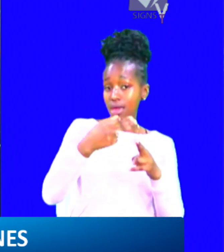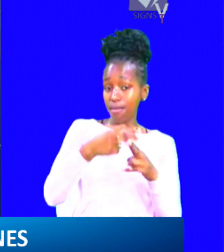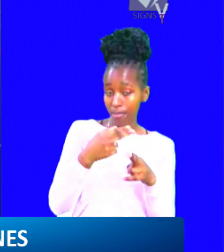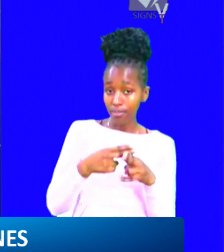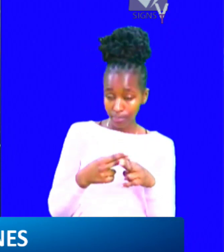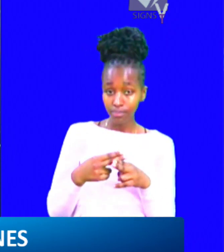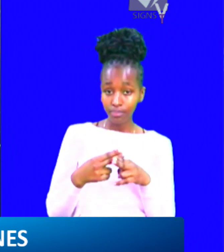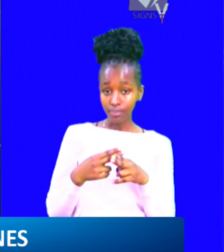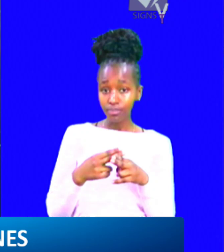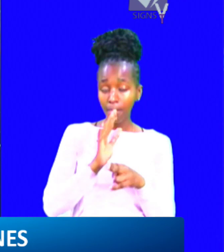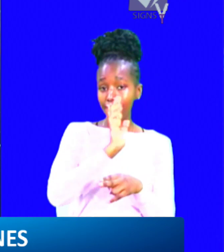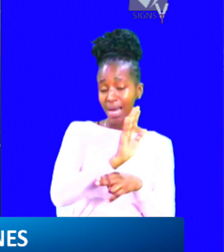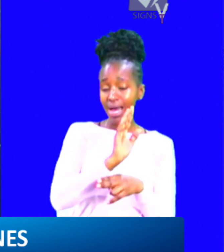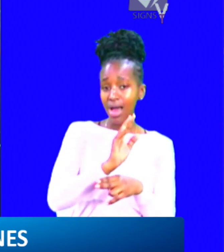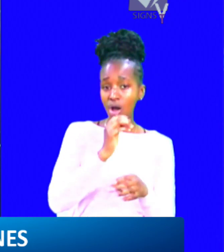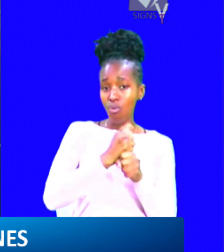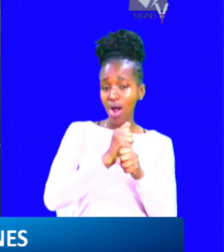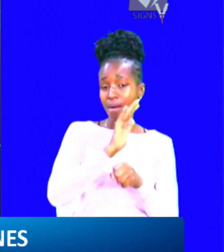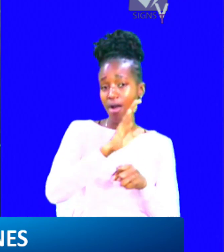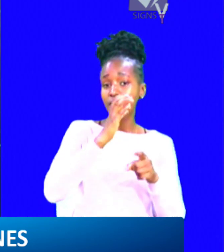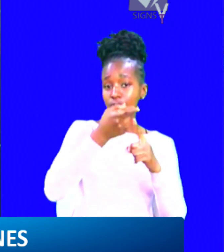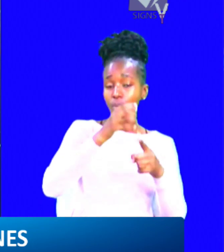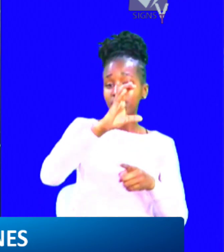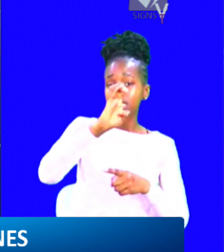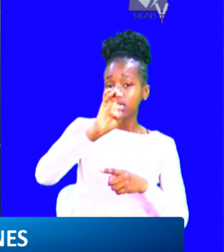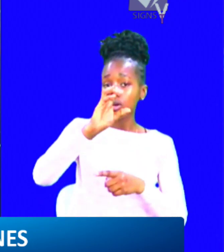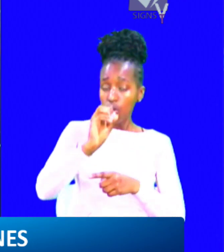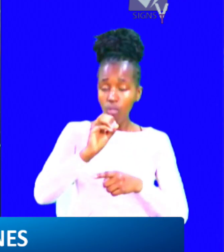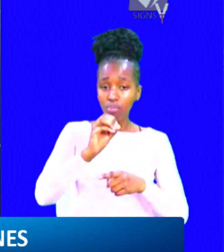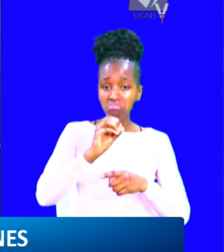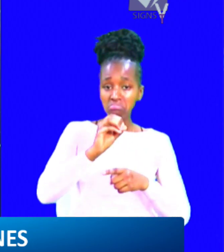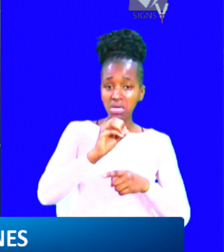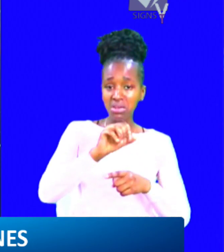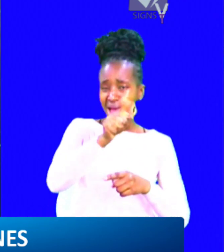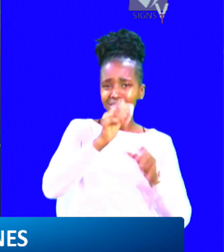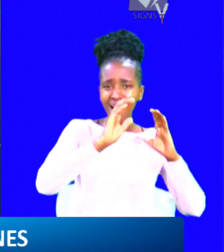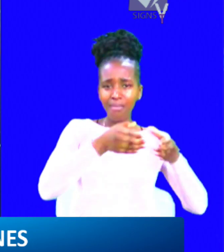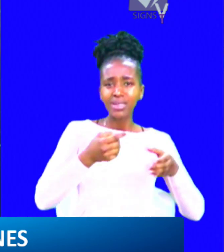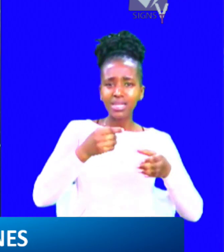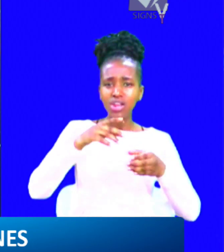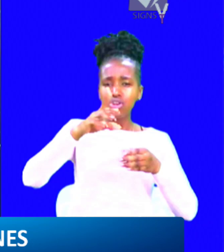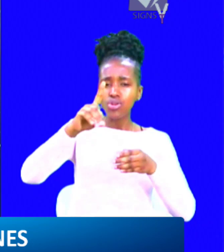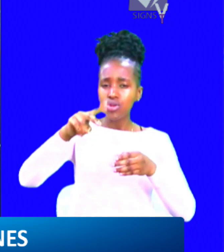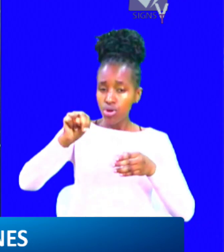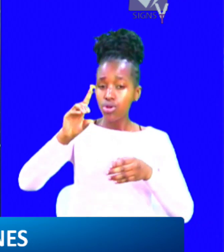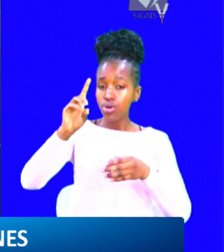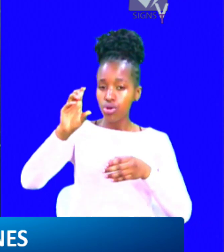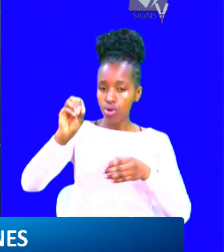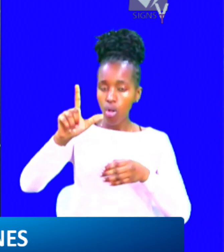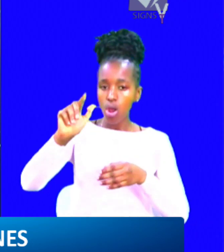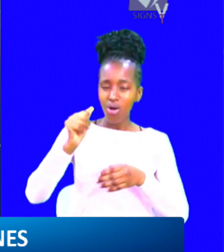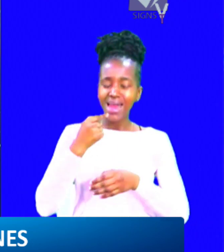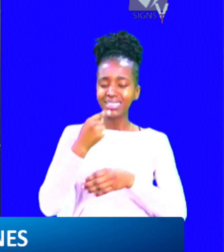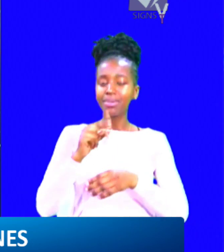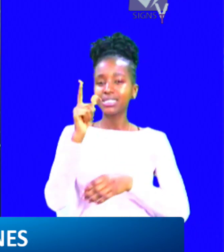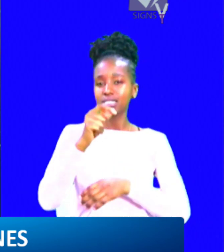Bridget Connect Consultancy CEO Bob Ndolo, argues that the explicit content in TikTok promotes violence,